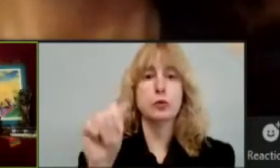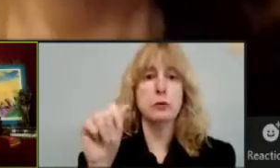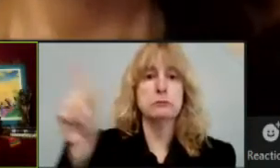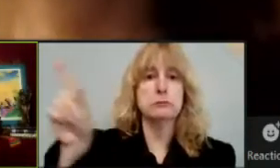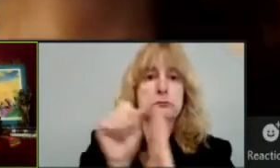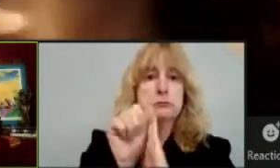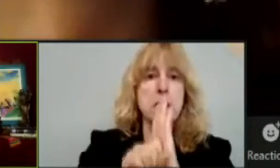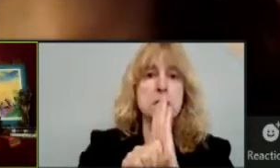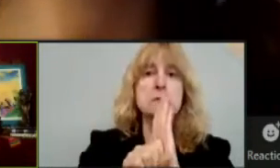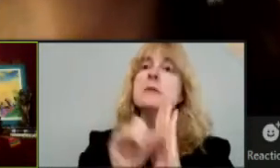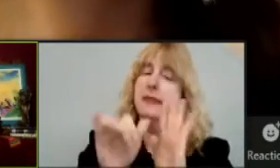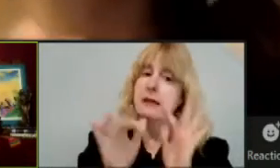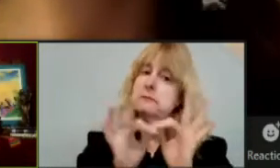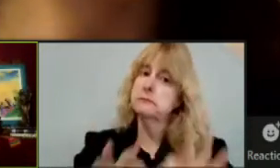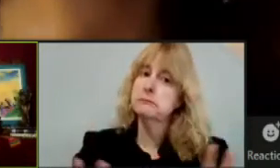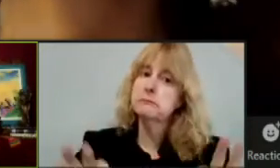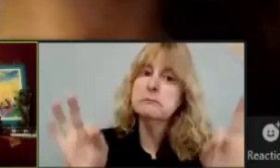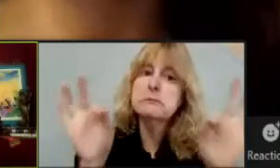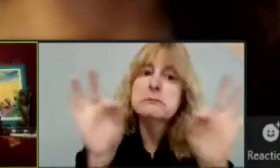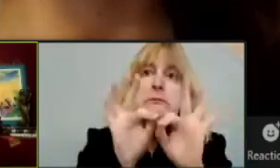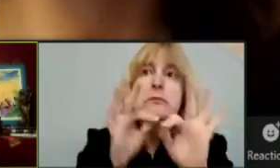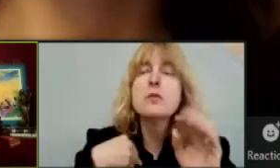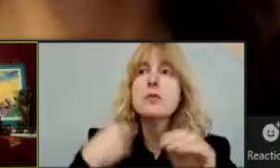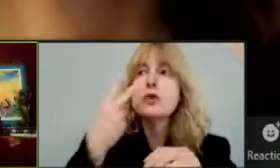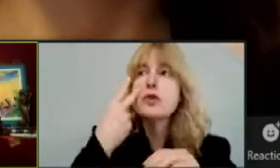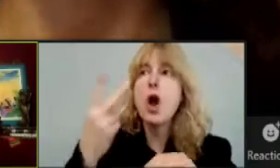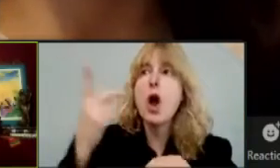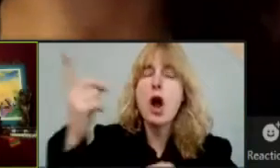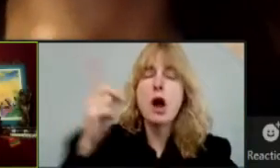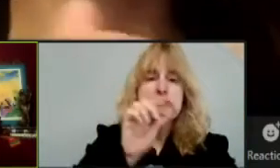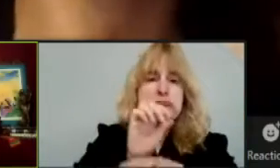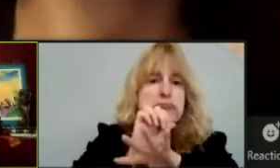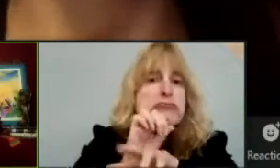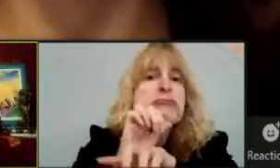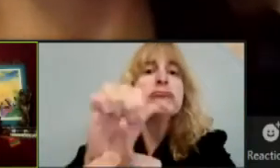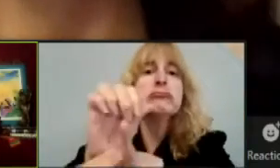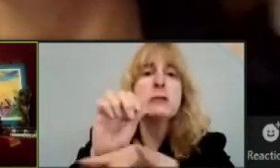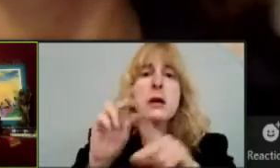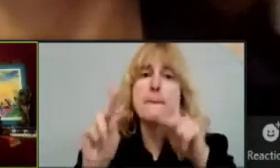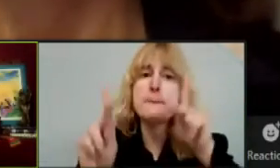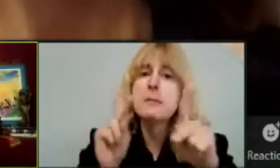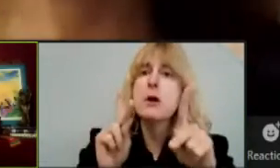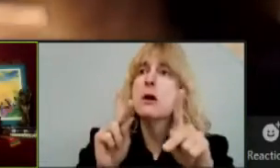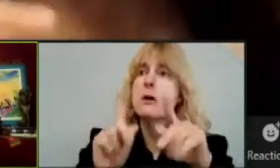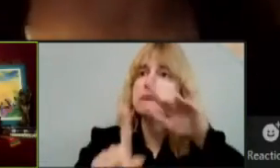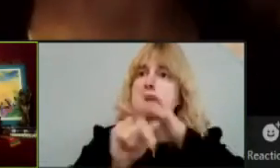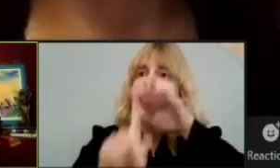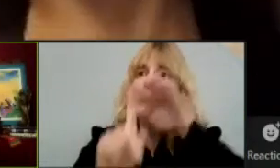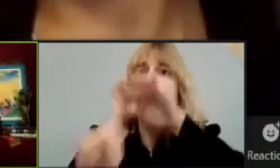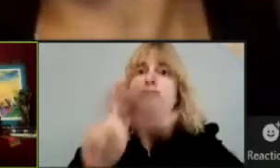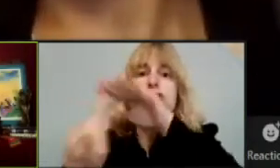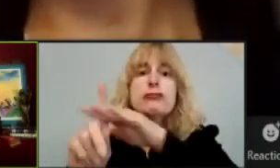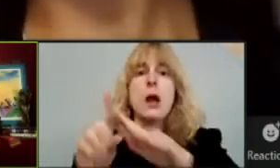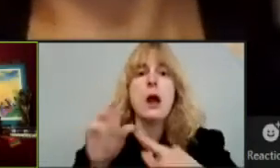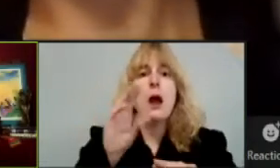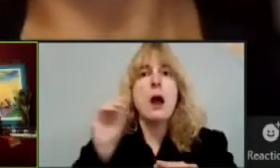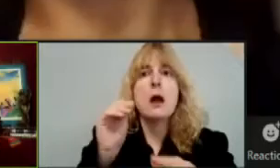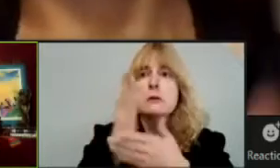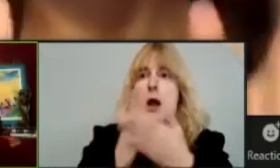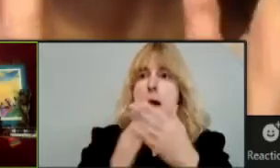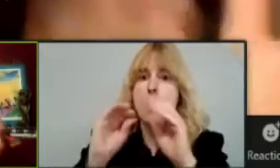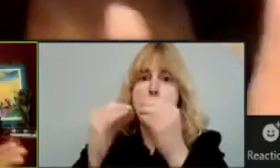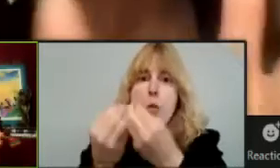significant. And that's where we saw grassroots folks come out, not only the Fair Fight organizations, but dozens of